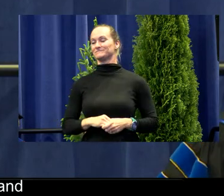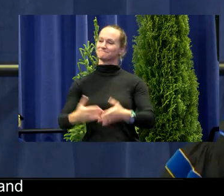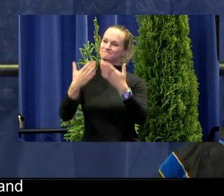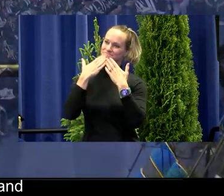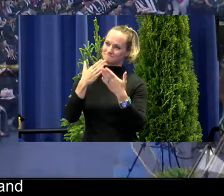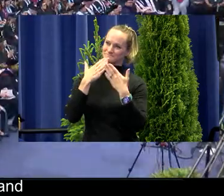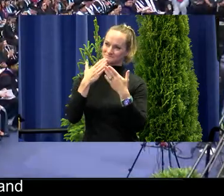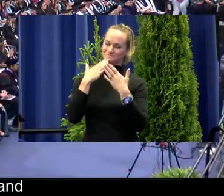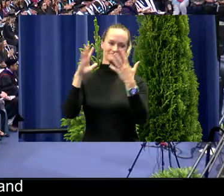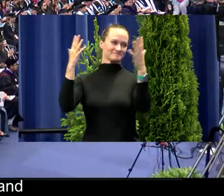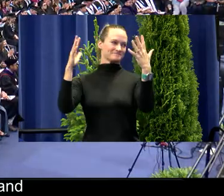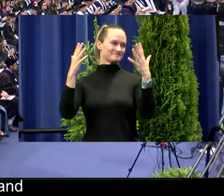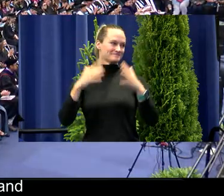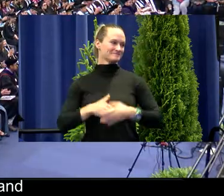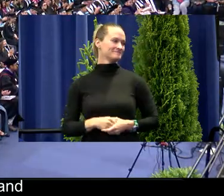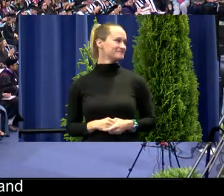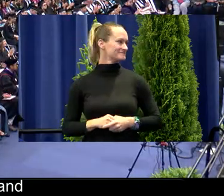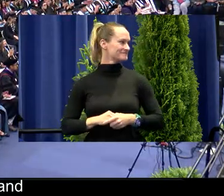Thank you.